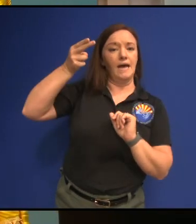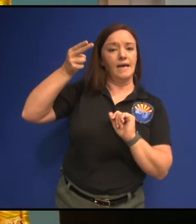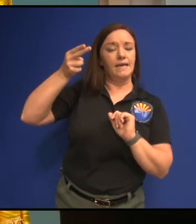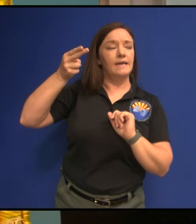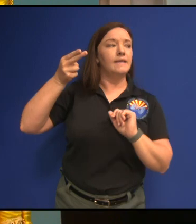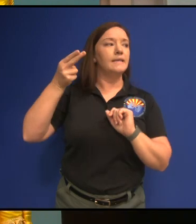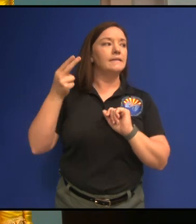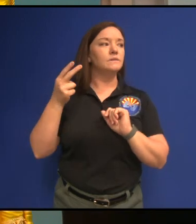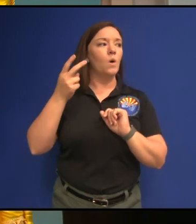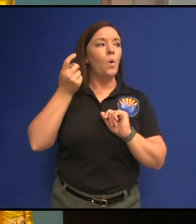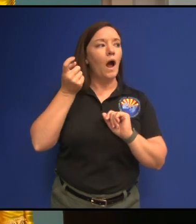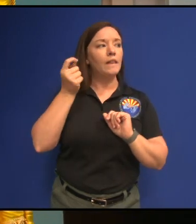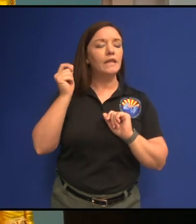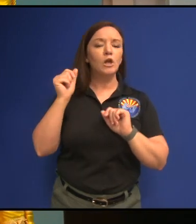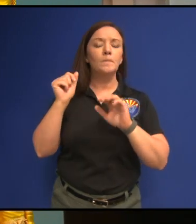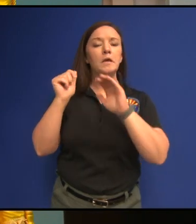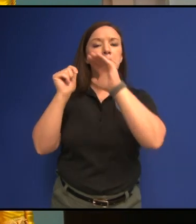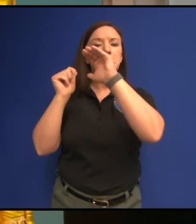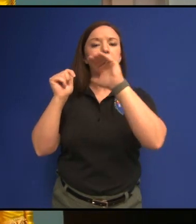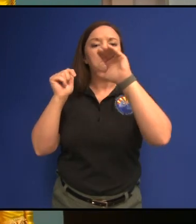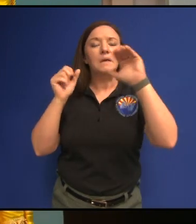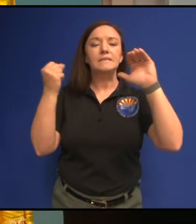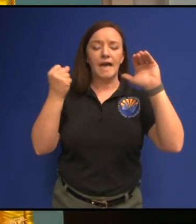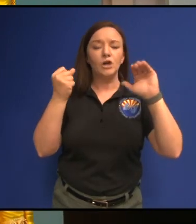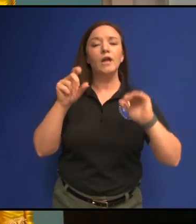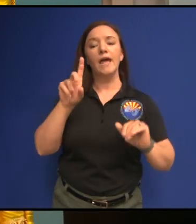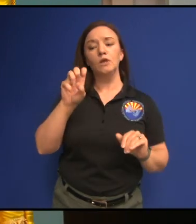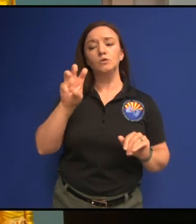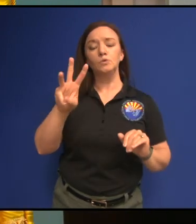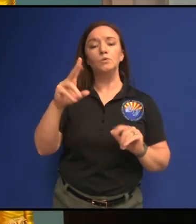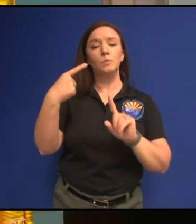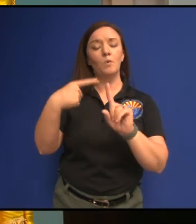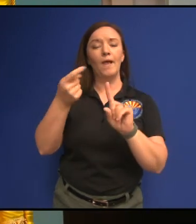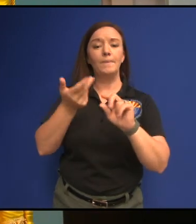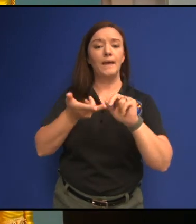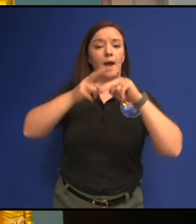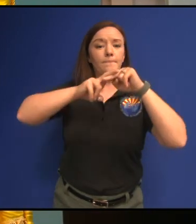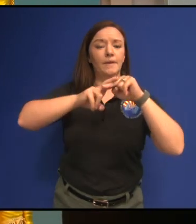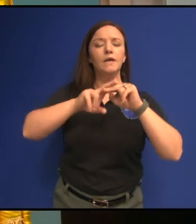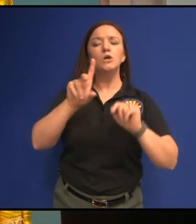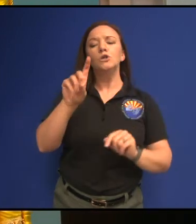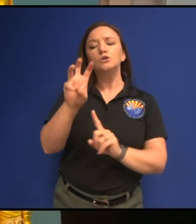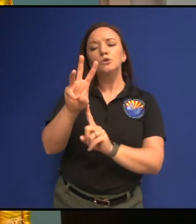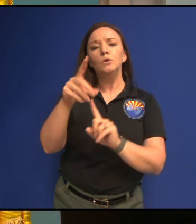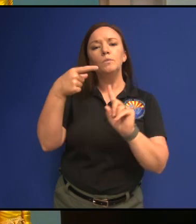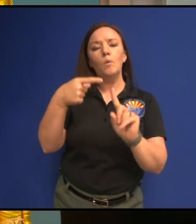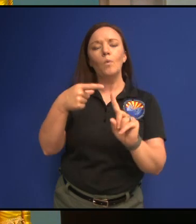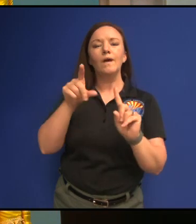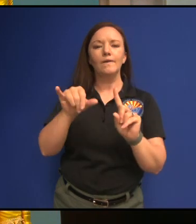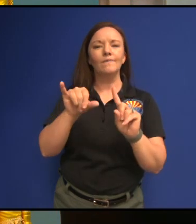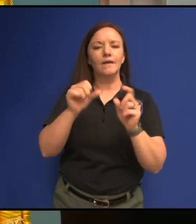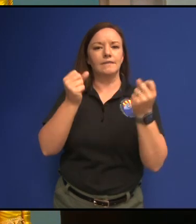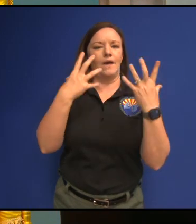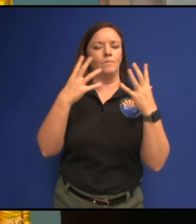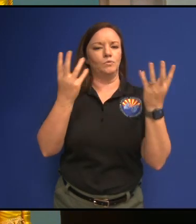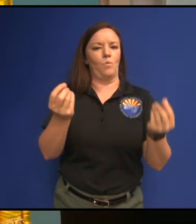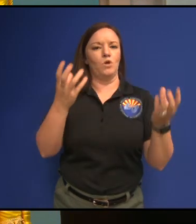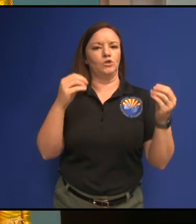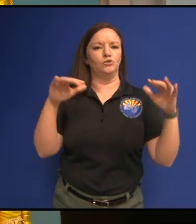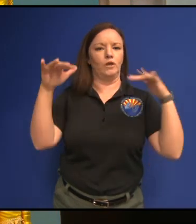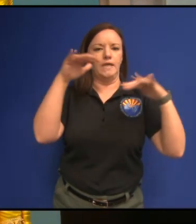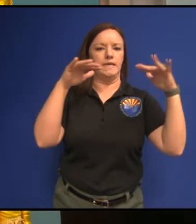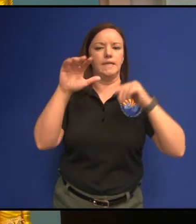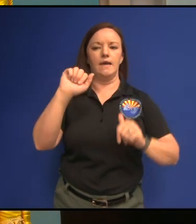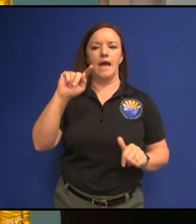staying a little bit steady. That Saturday, we see our dew points come up. Dew points are that measure of moisture in the atmosphere. With